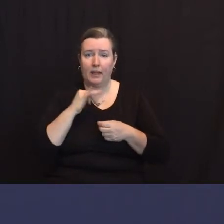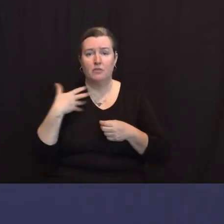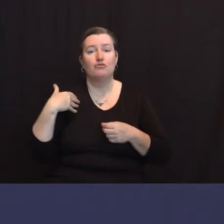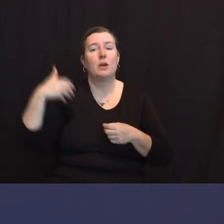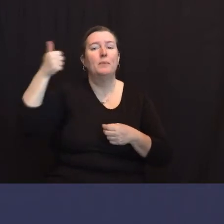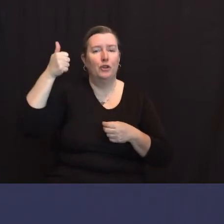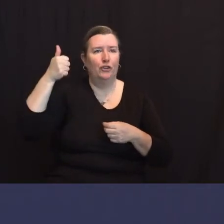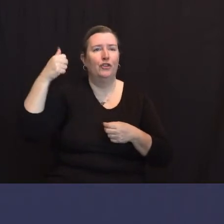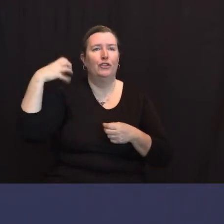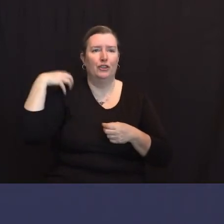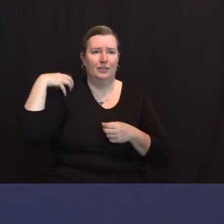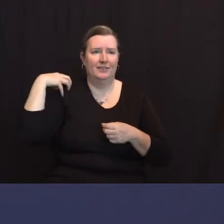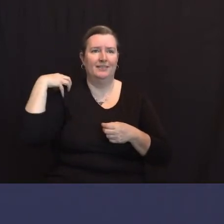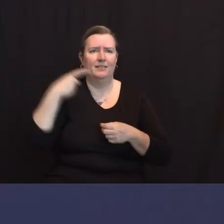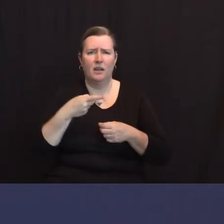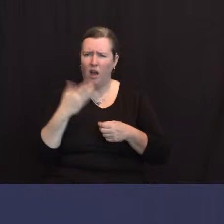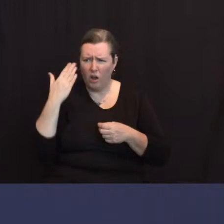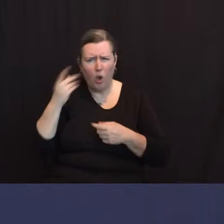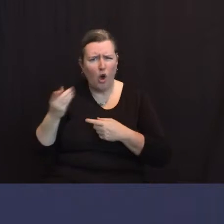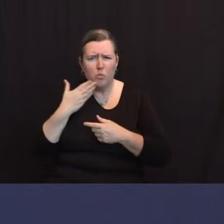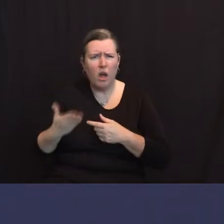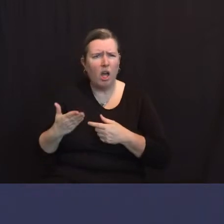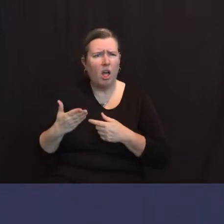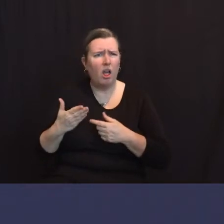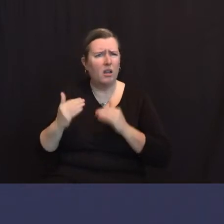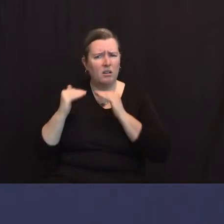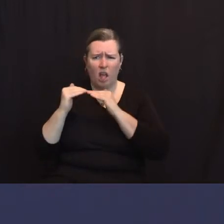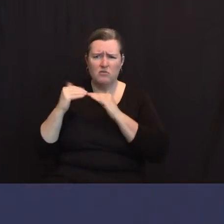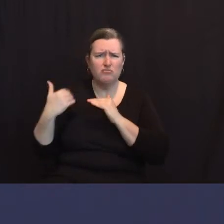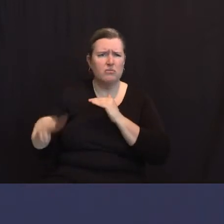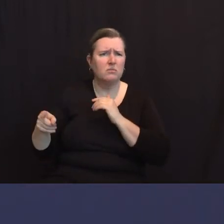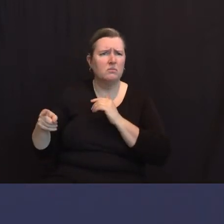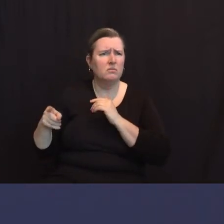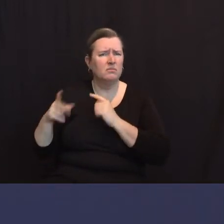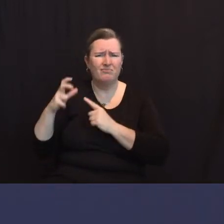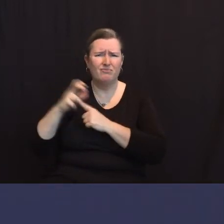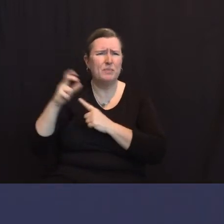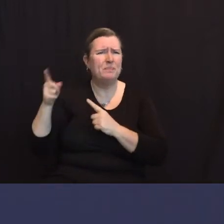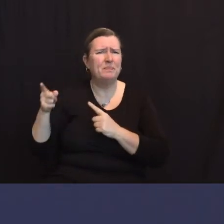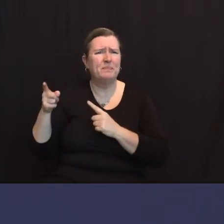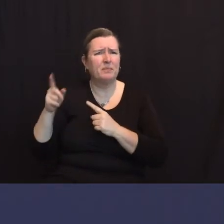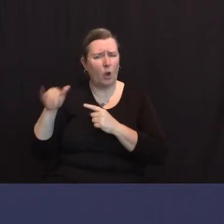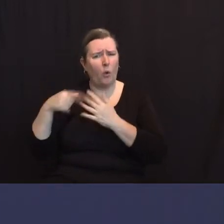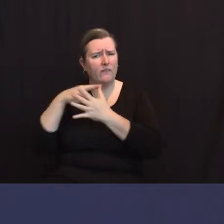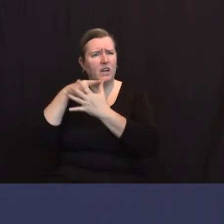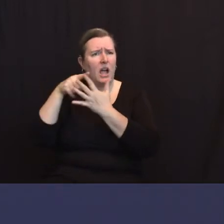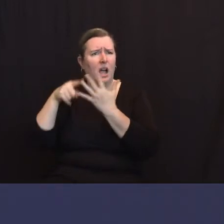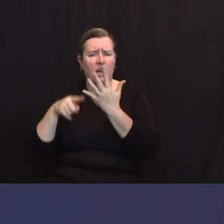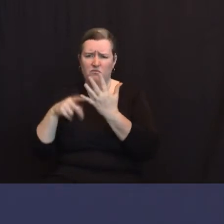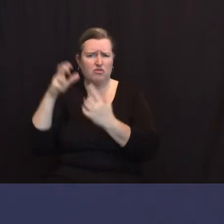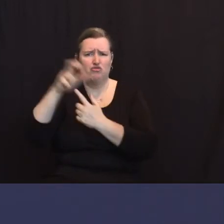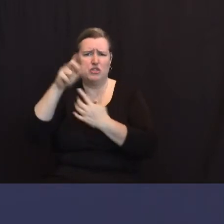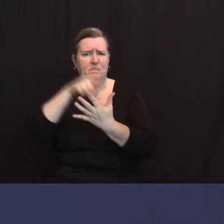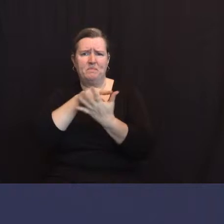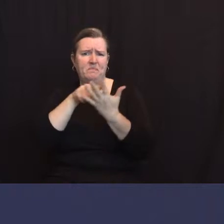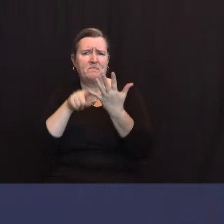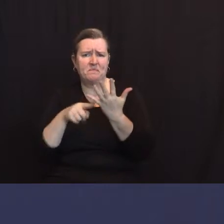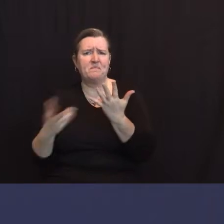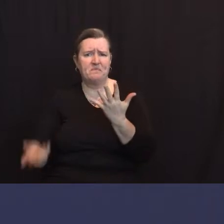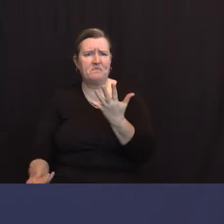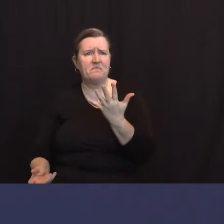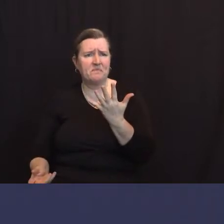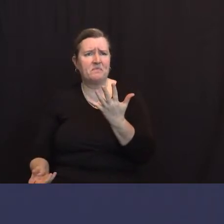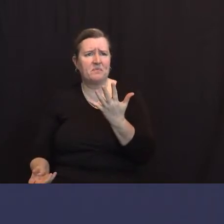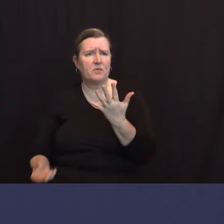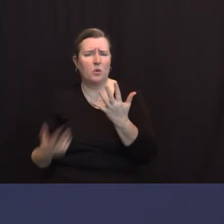she's a former colleague, and she's a star, and the group of all 5 of them are stars. But I'm confident we'll be able to work something out. Judy,